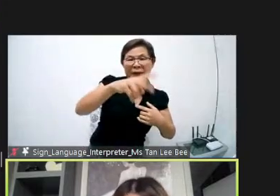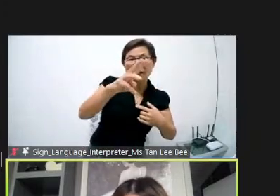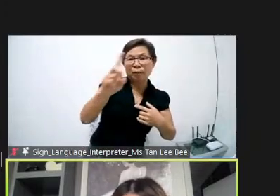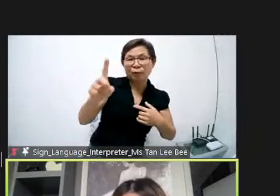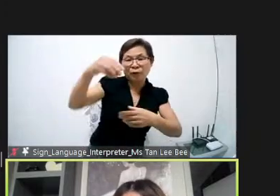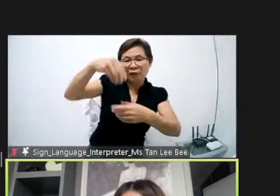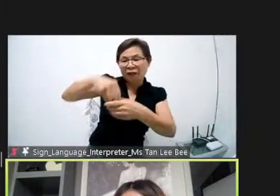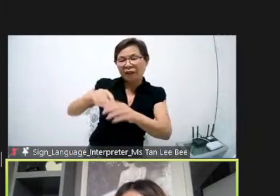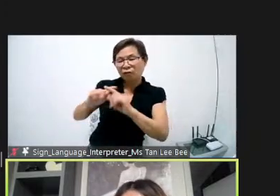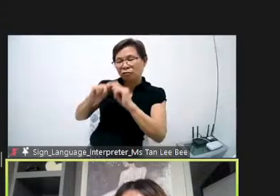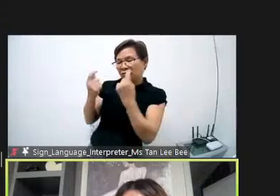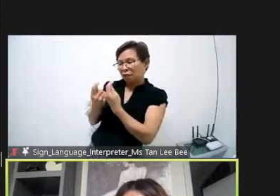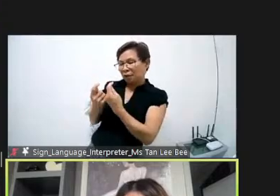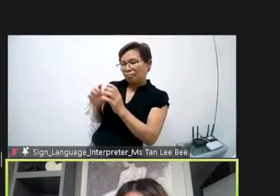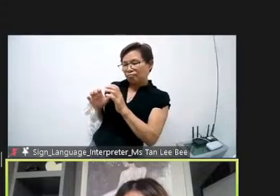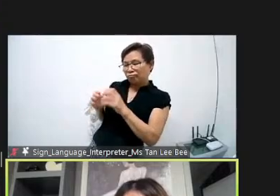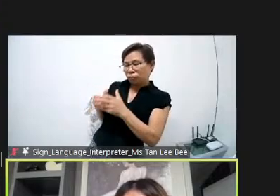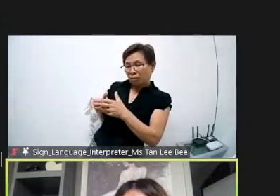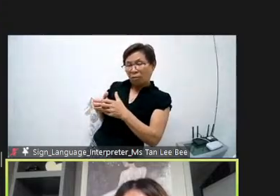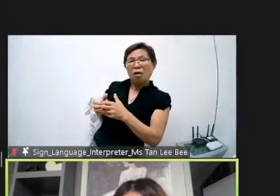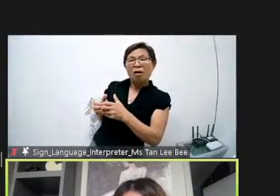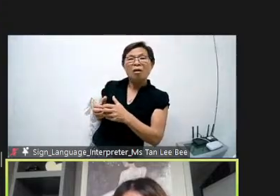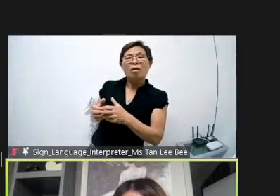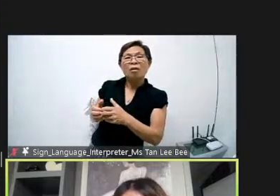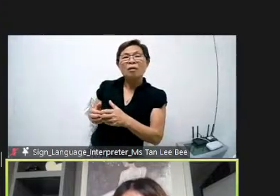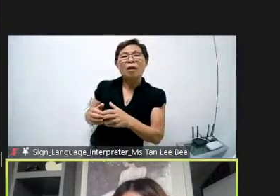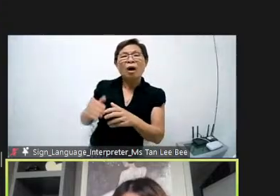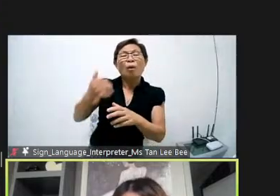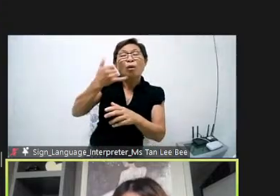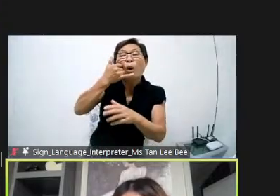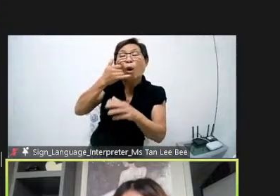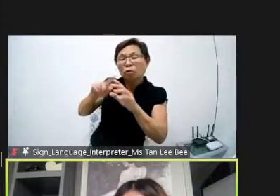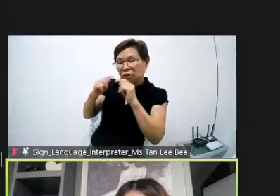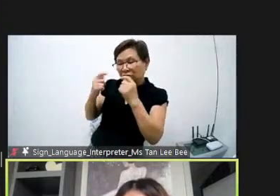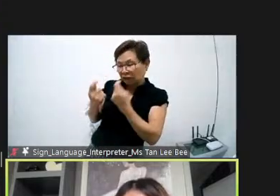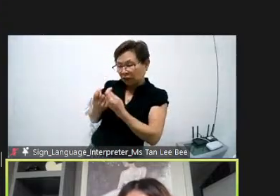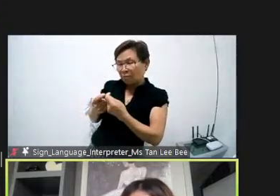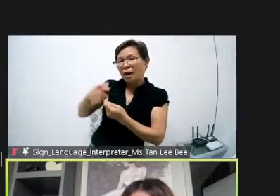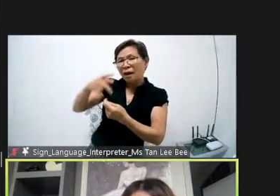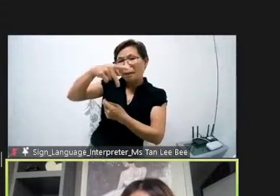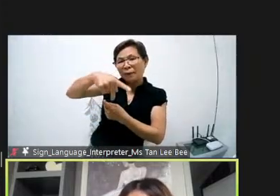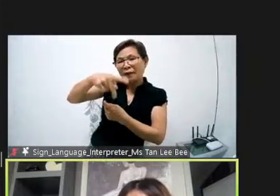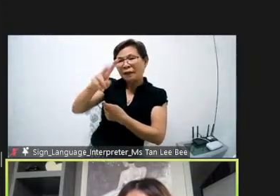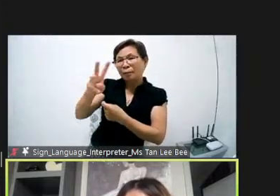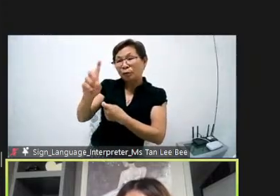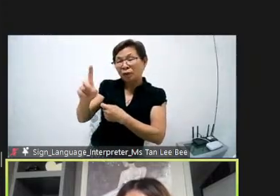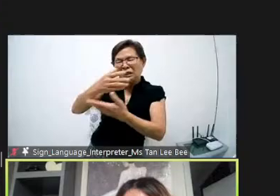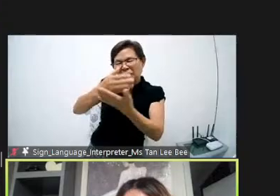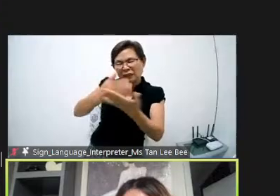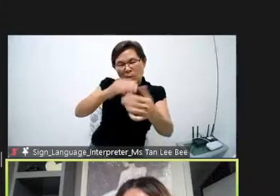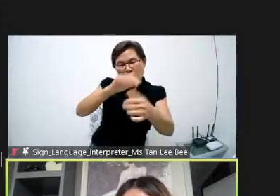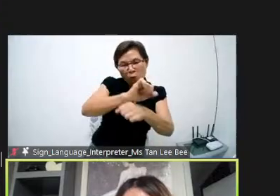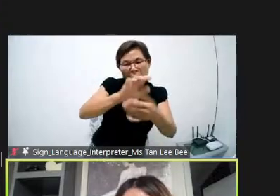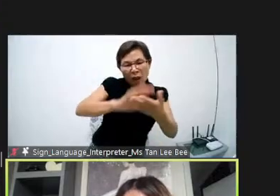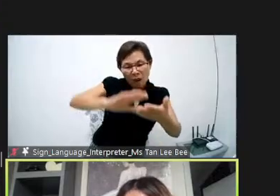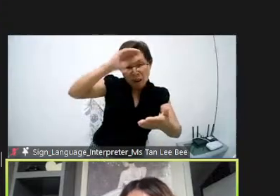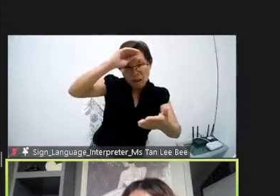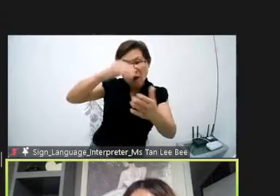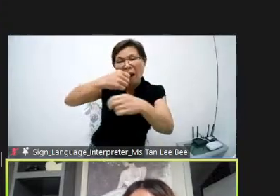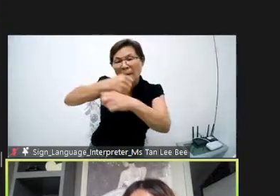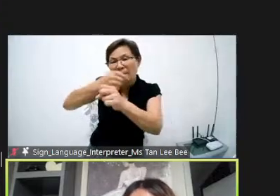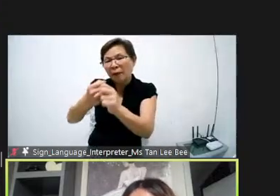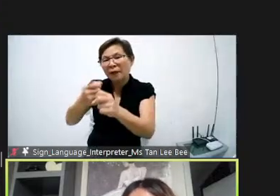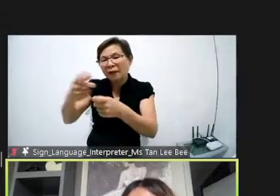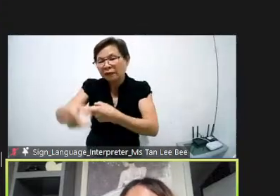team. 9 out of 20 of our core team are PWD, some of them working in learning and development